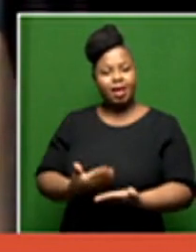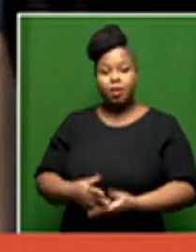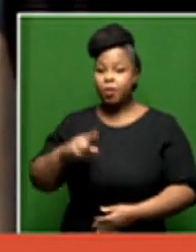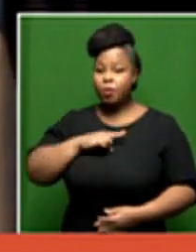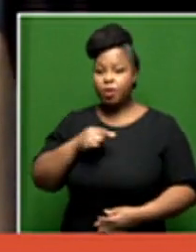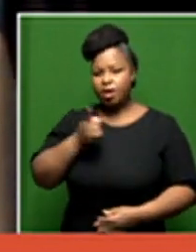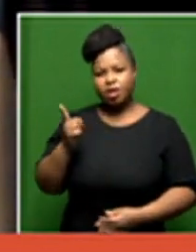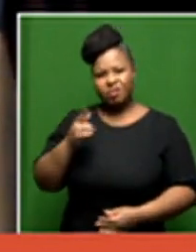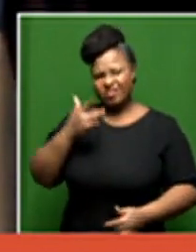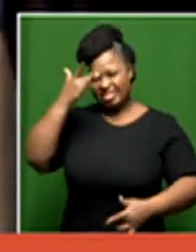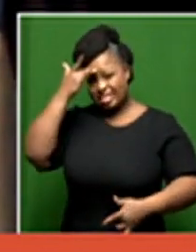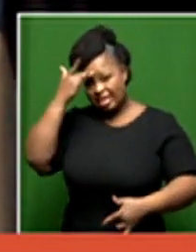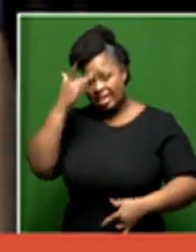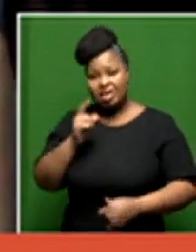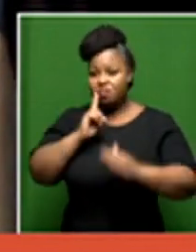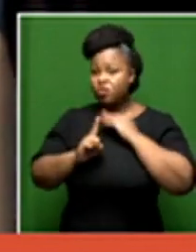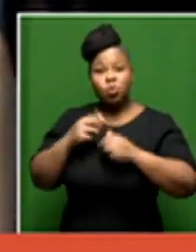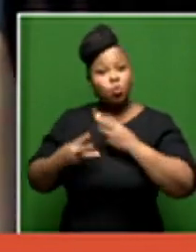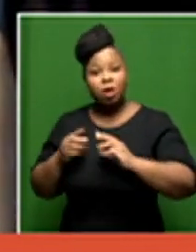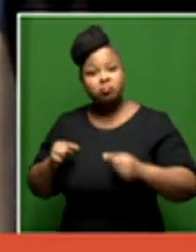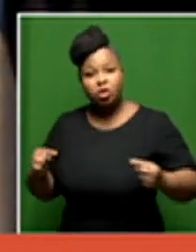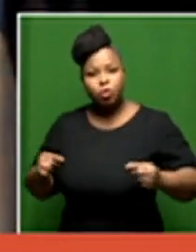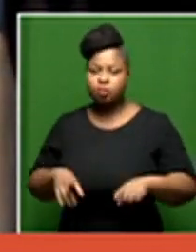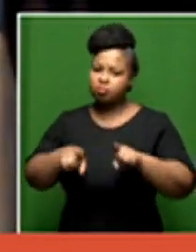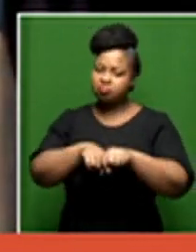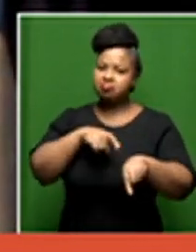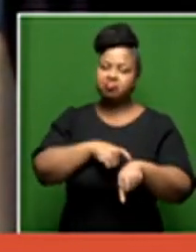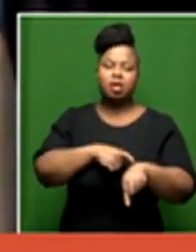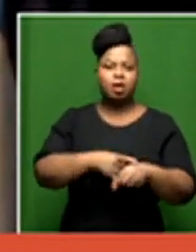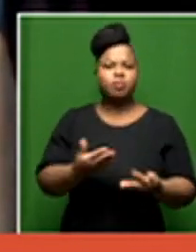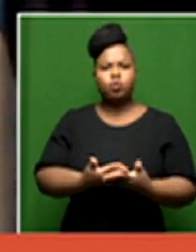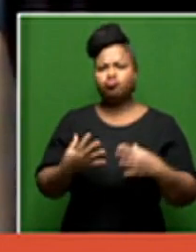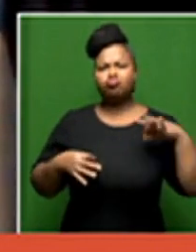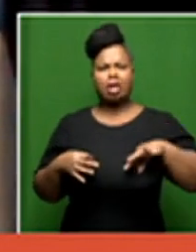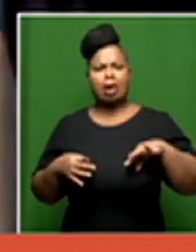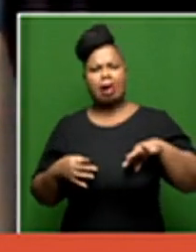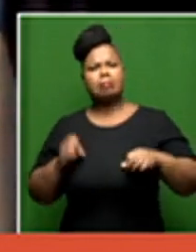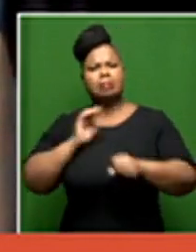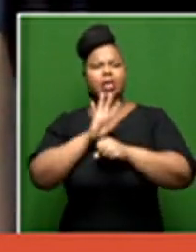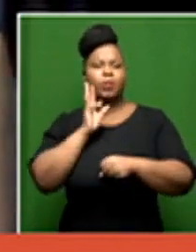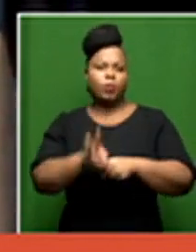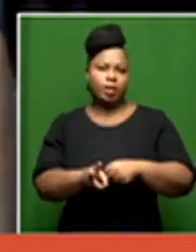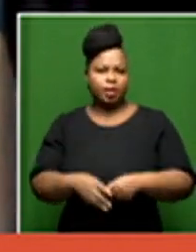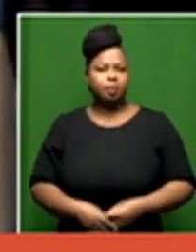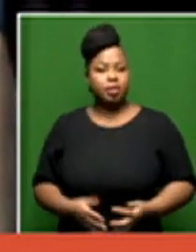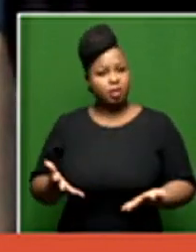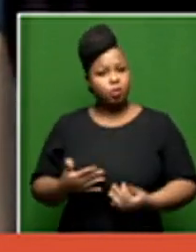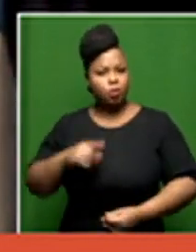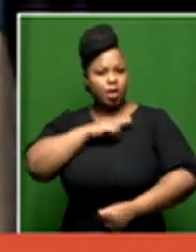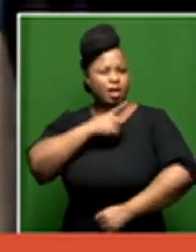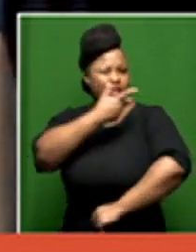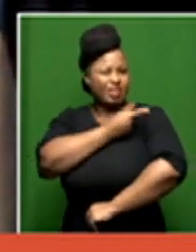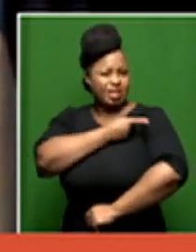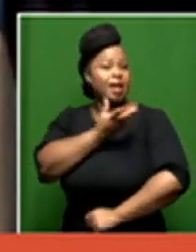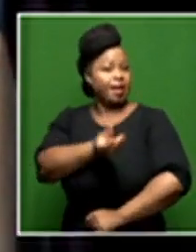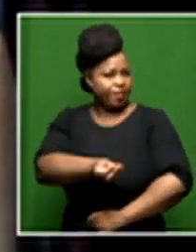because when you are sick, you cannot go to work and there will also be, your income will also be affected. So by having